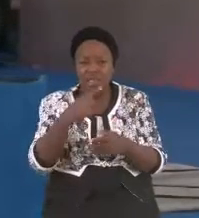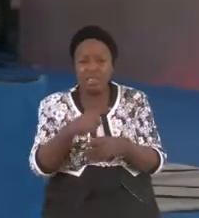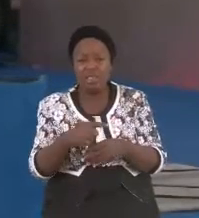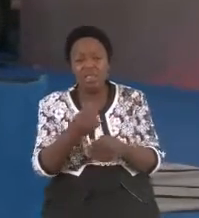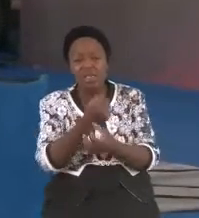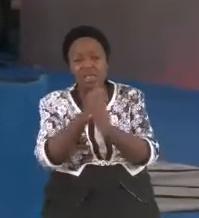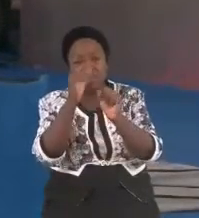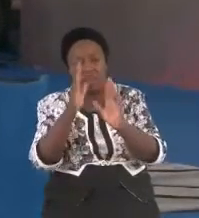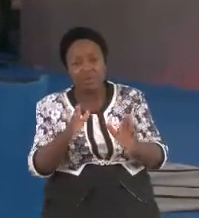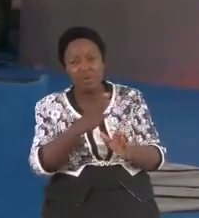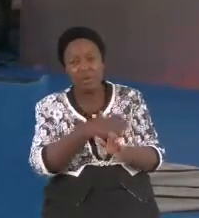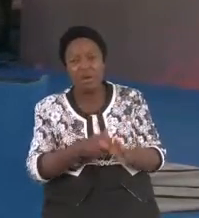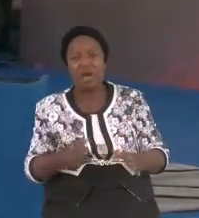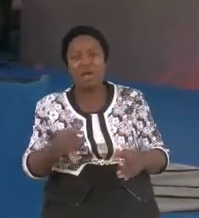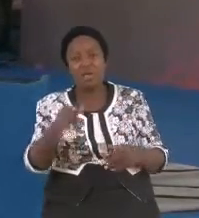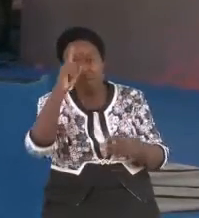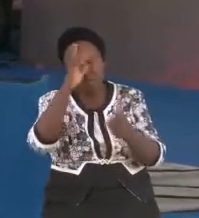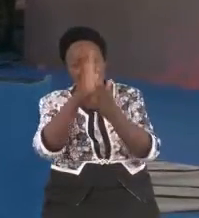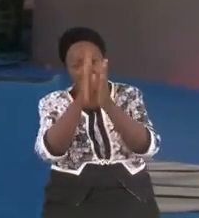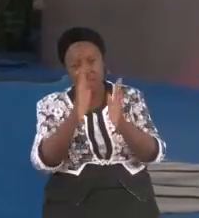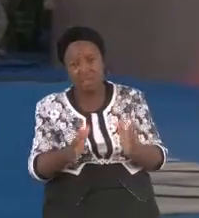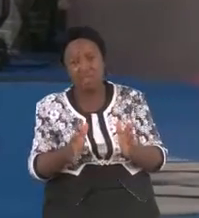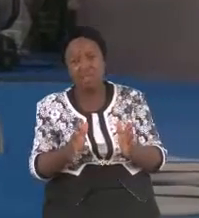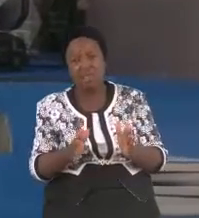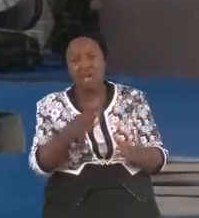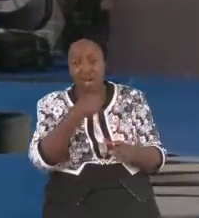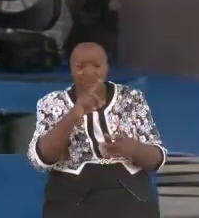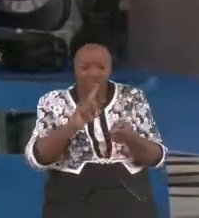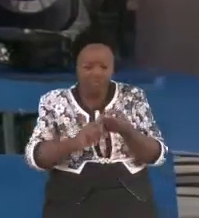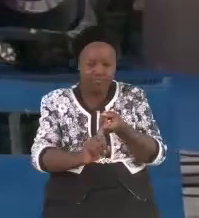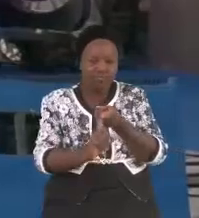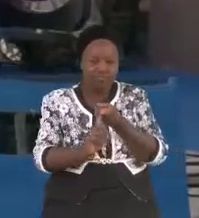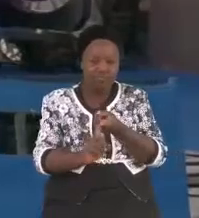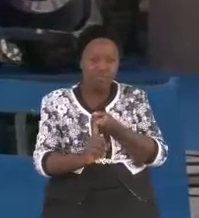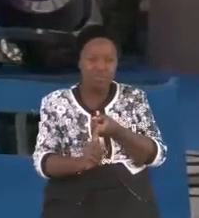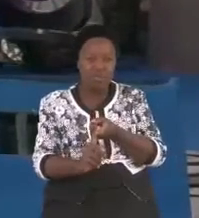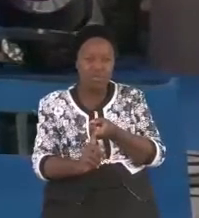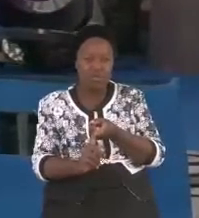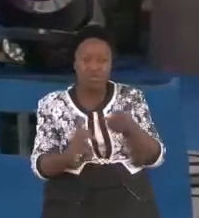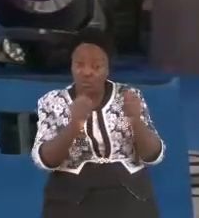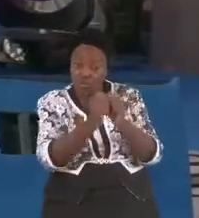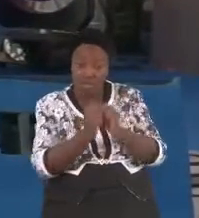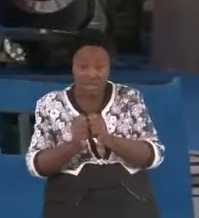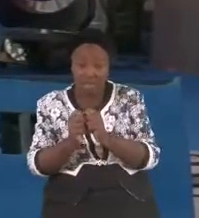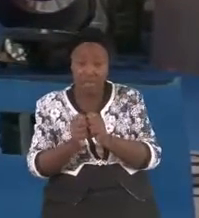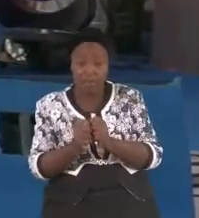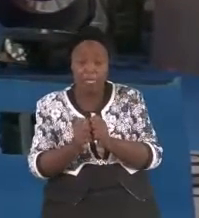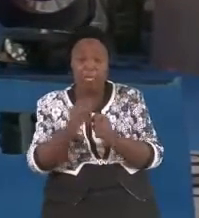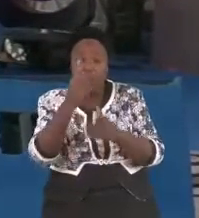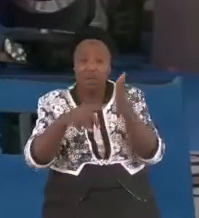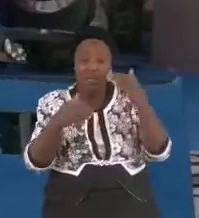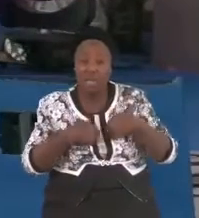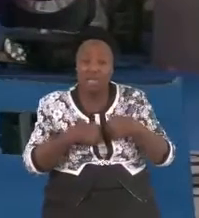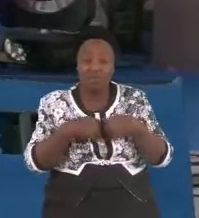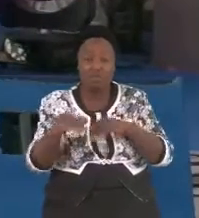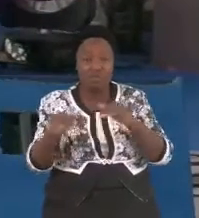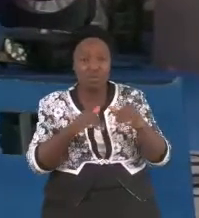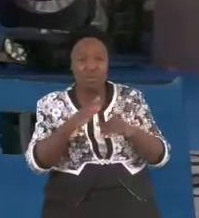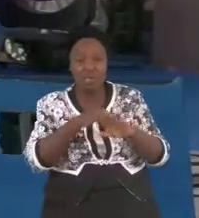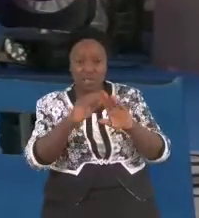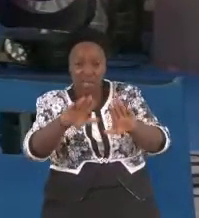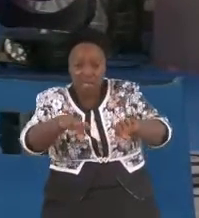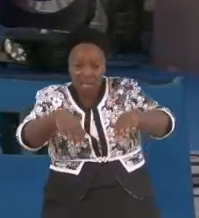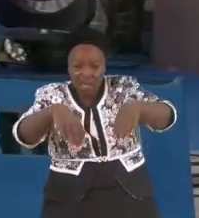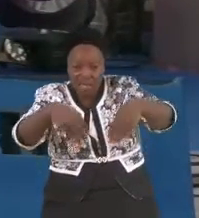sickness sickness what he has done he passes his name unto you and it